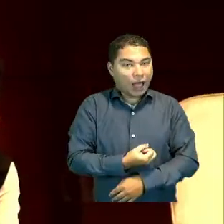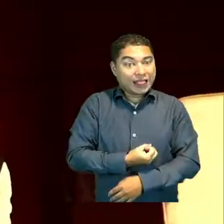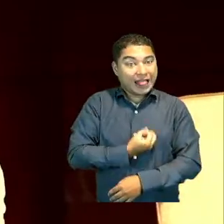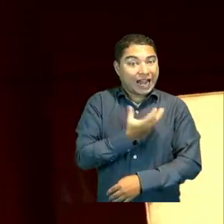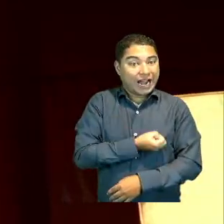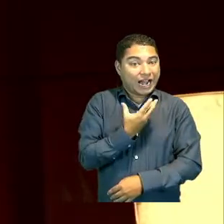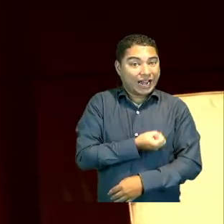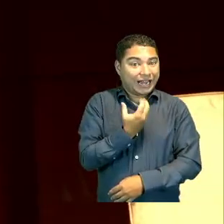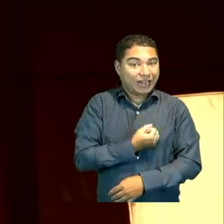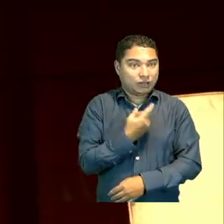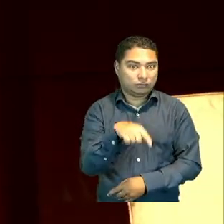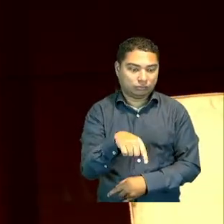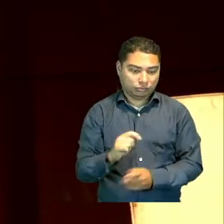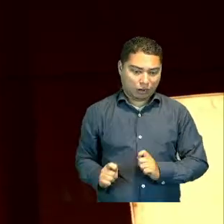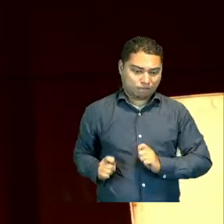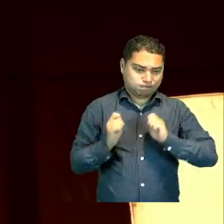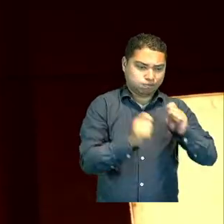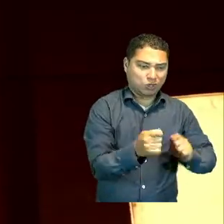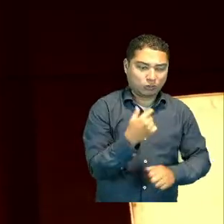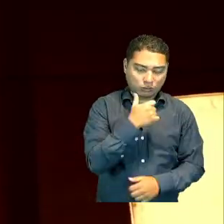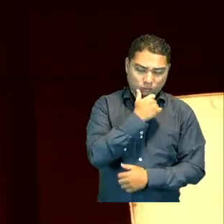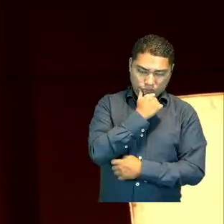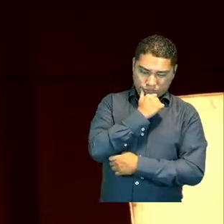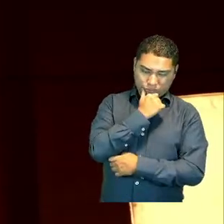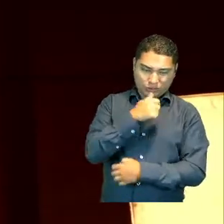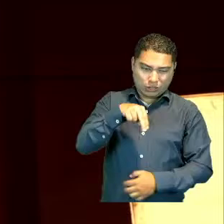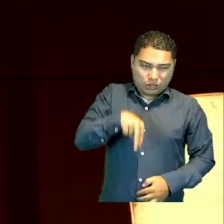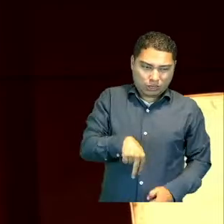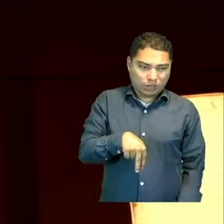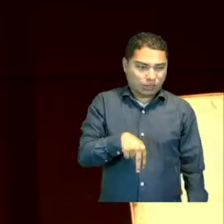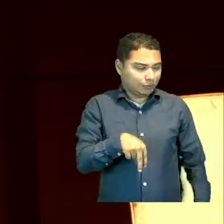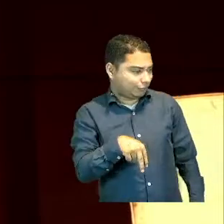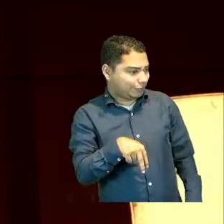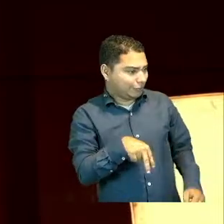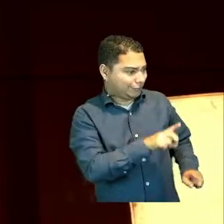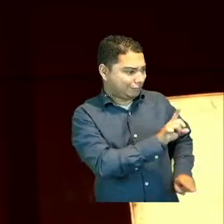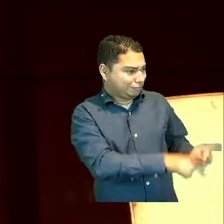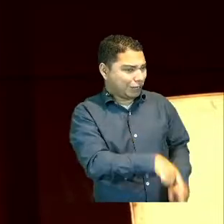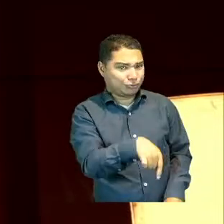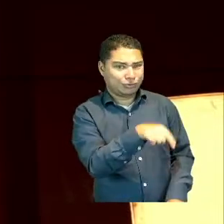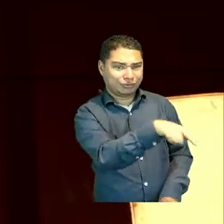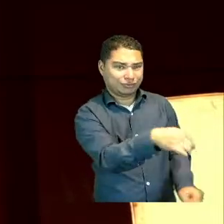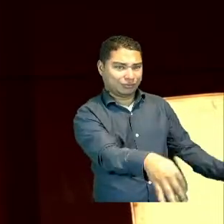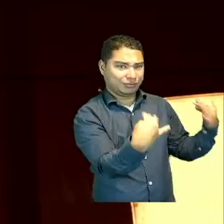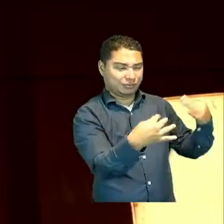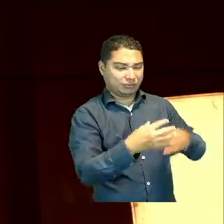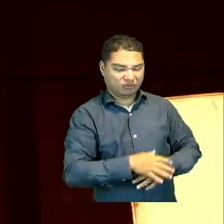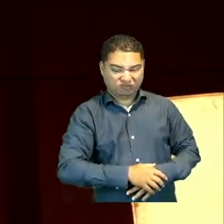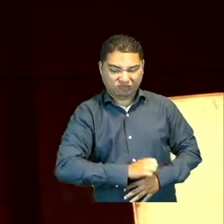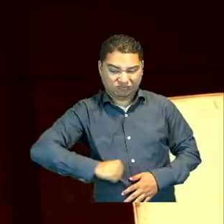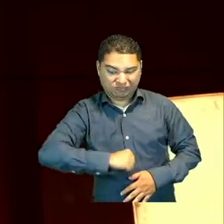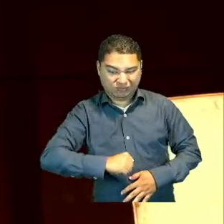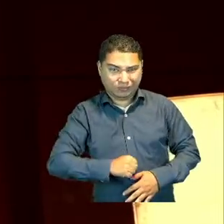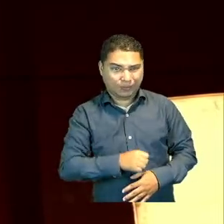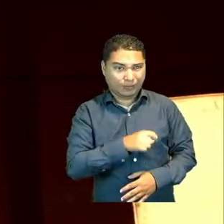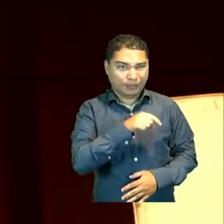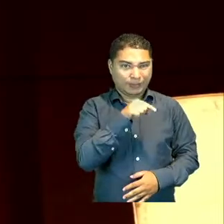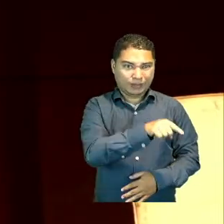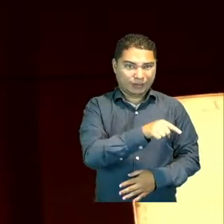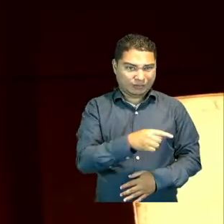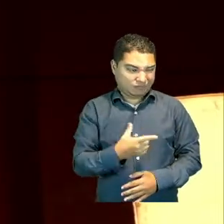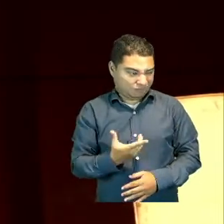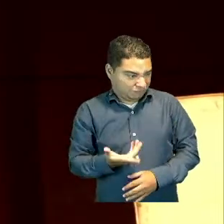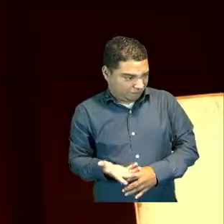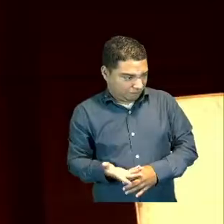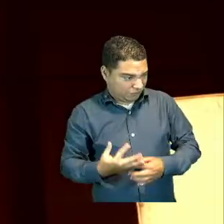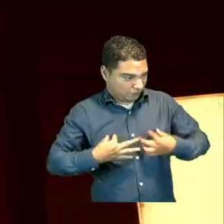wearing, and put it right in the middle. I was the only one that did it. And people were trying to elbow me out of those spaces. And they